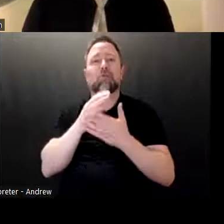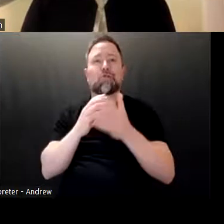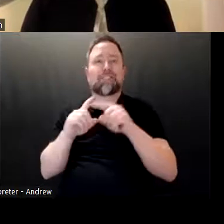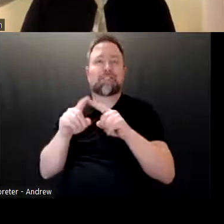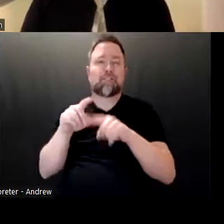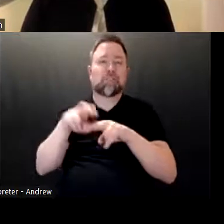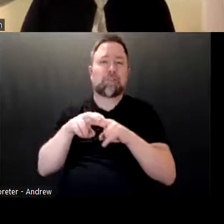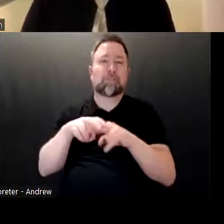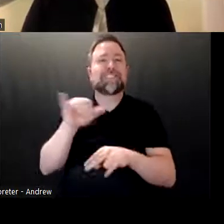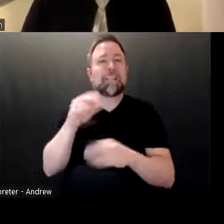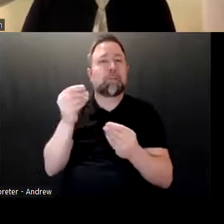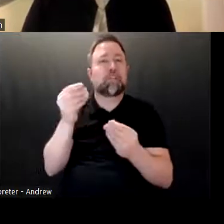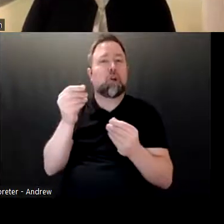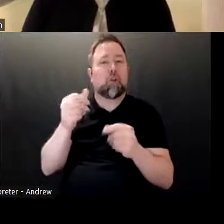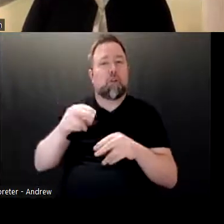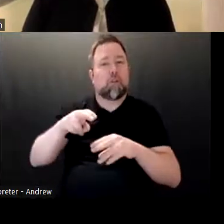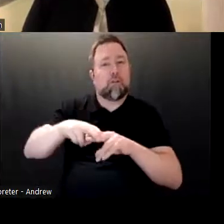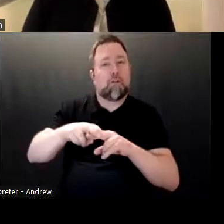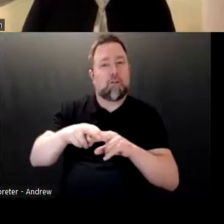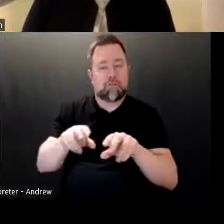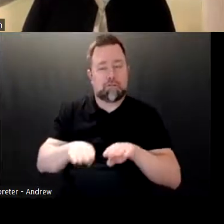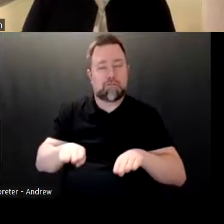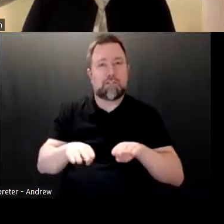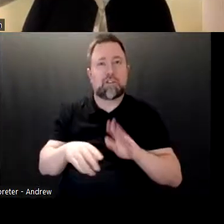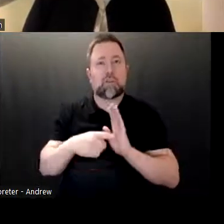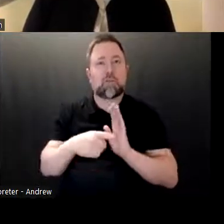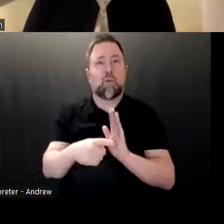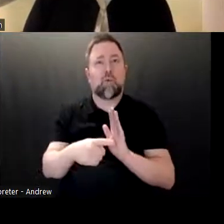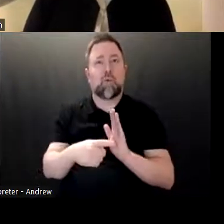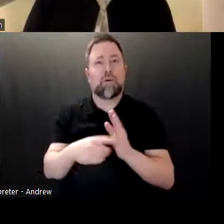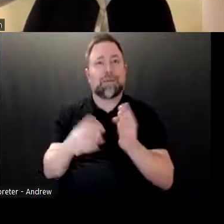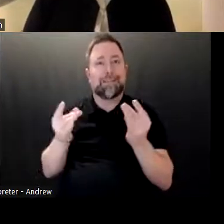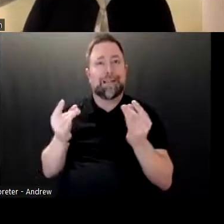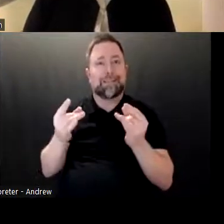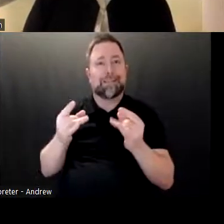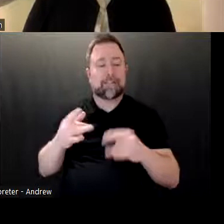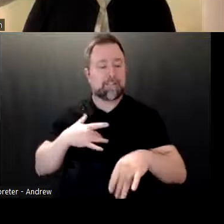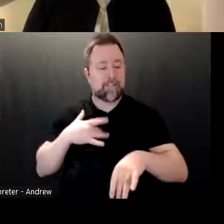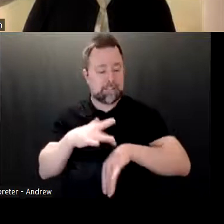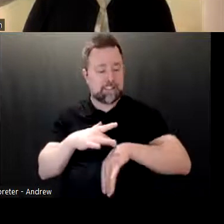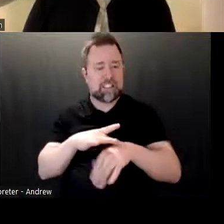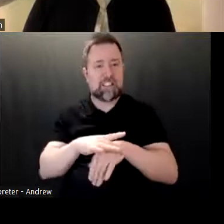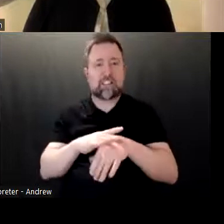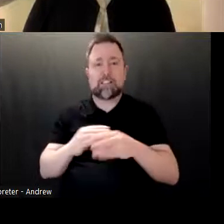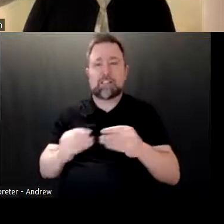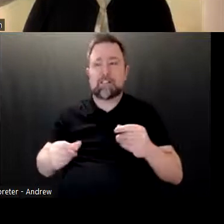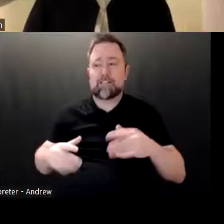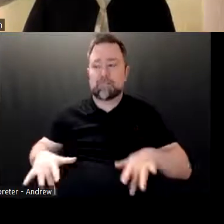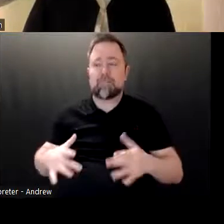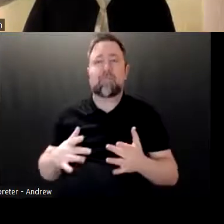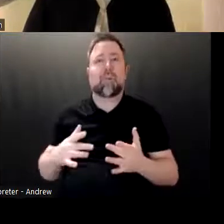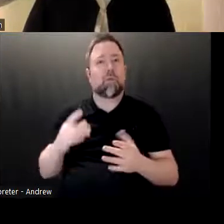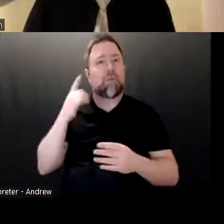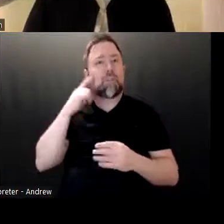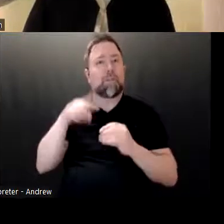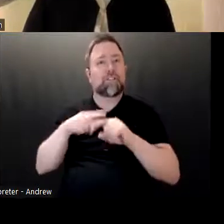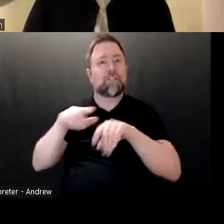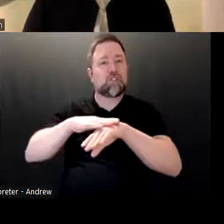I find really fascinating about this set was that he used these kind of translucent rawhide seats that are really very